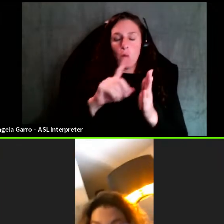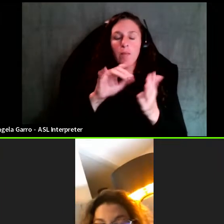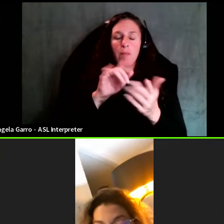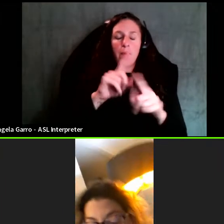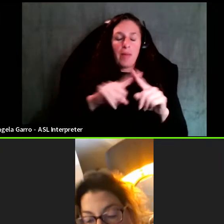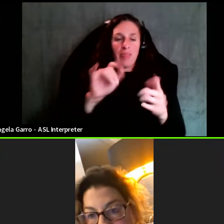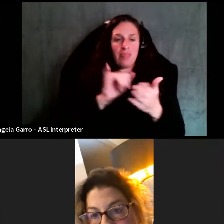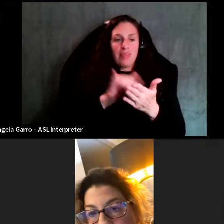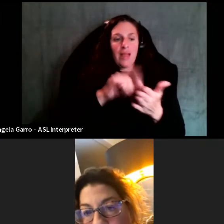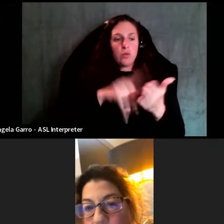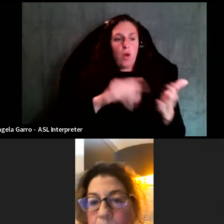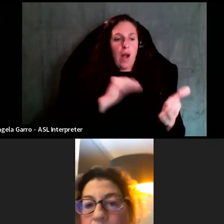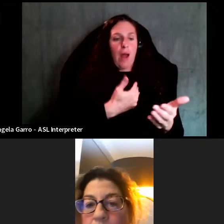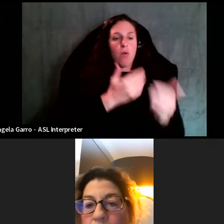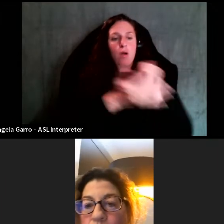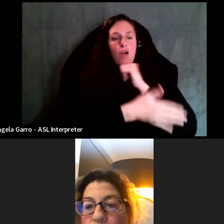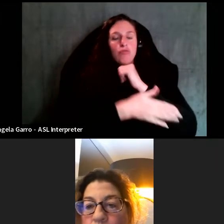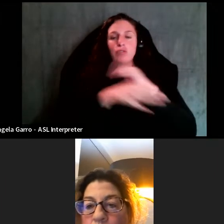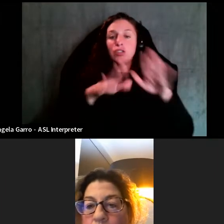Thank you. Thank you.